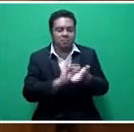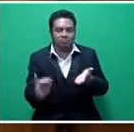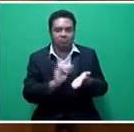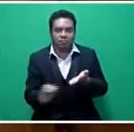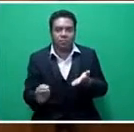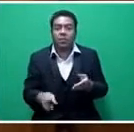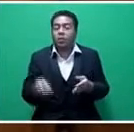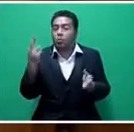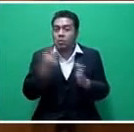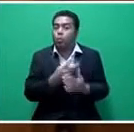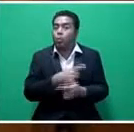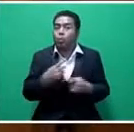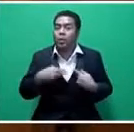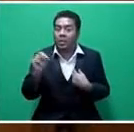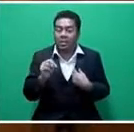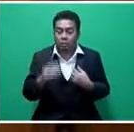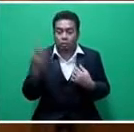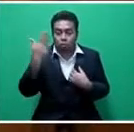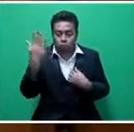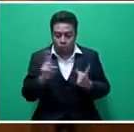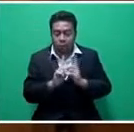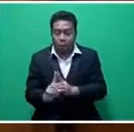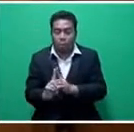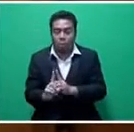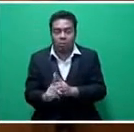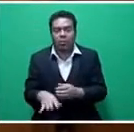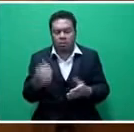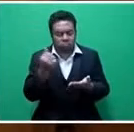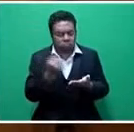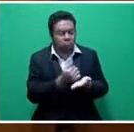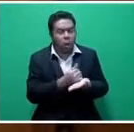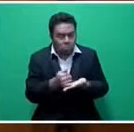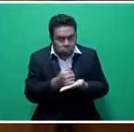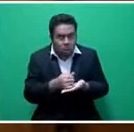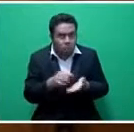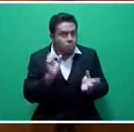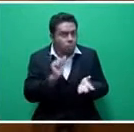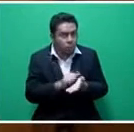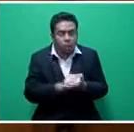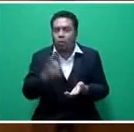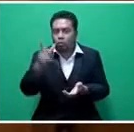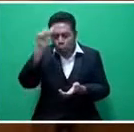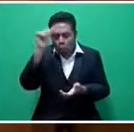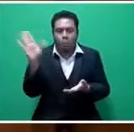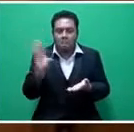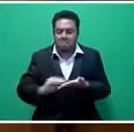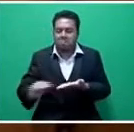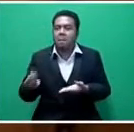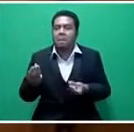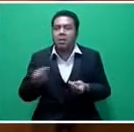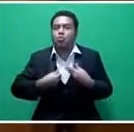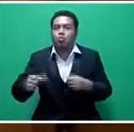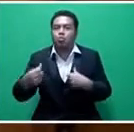Speaker, said the reason we require schools to be compliant and provide accountability is that we want to know that funds are spent